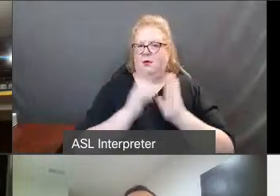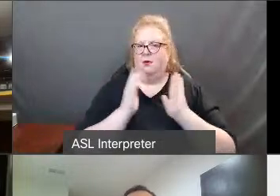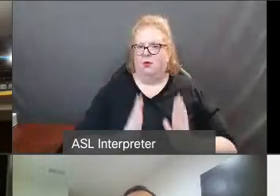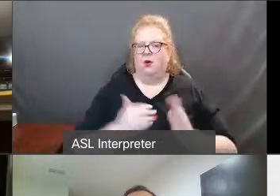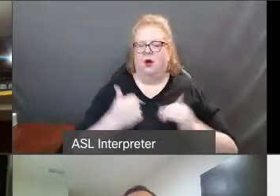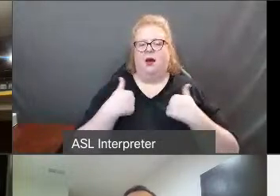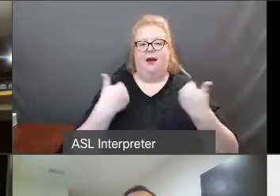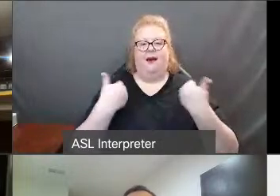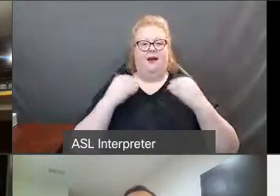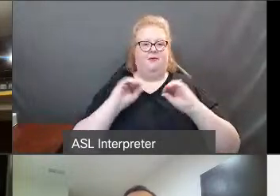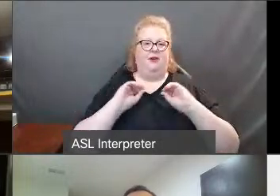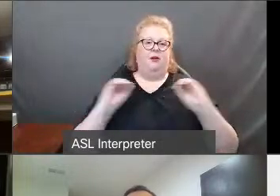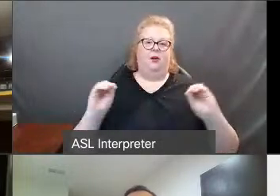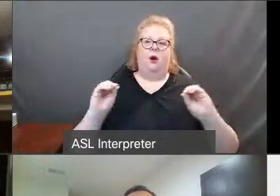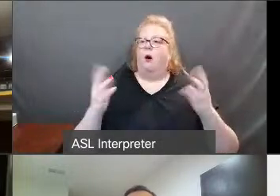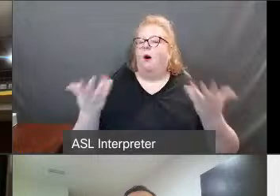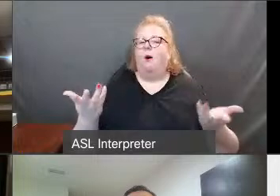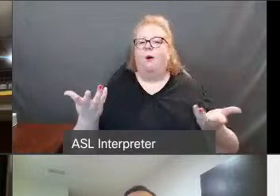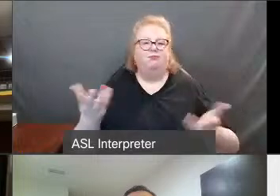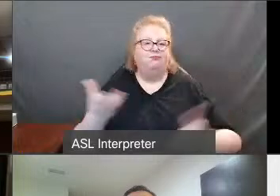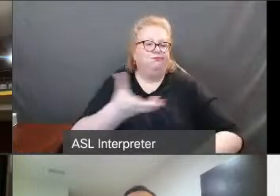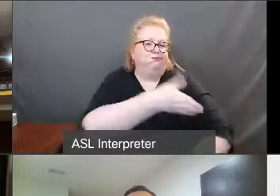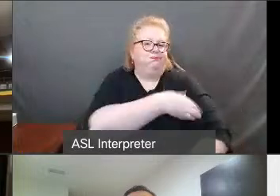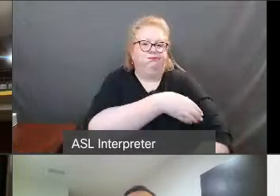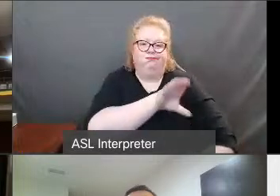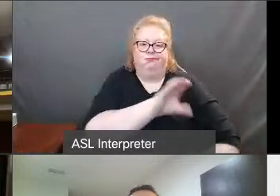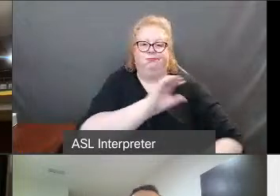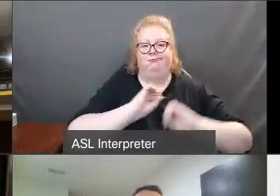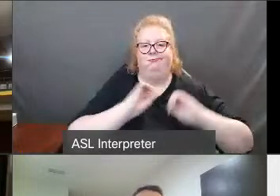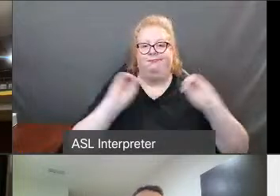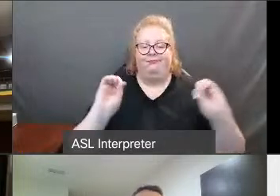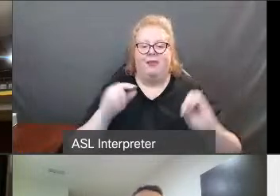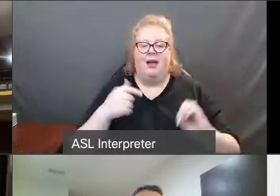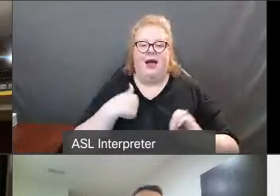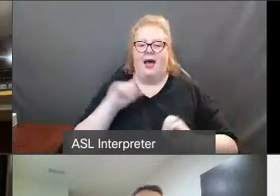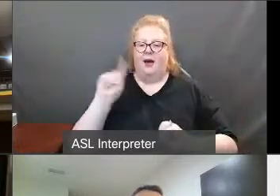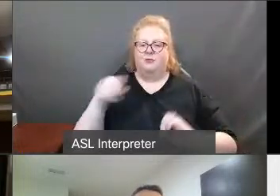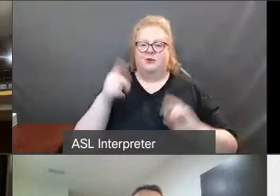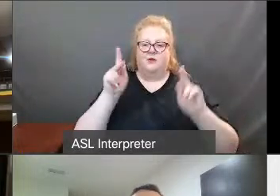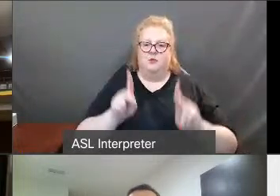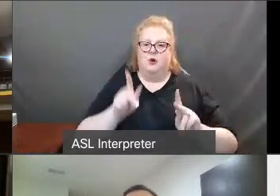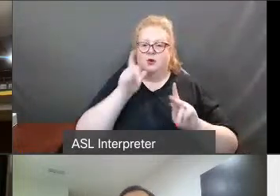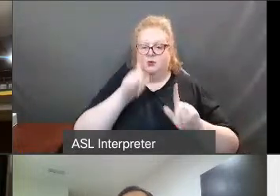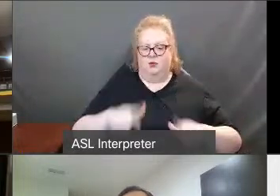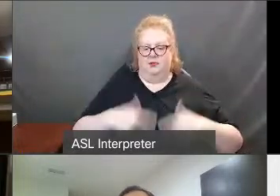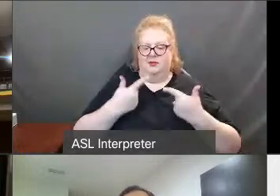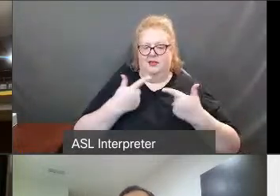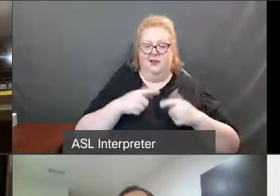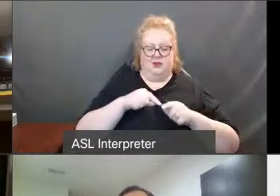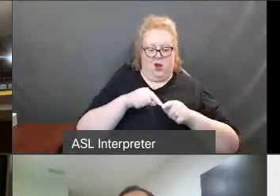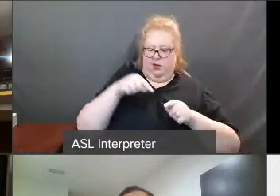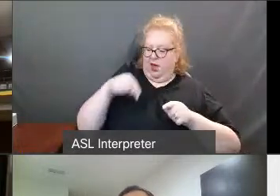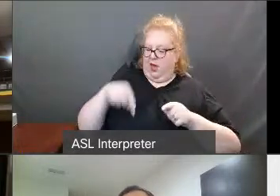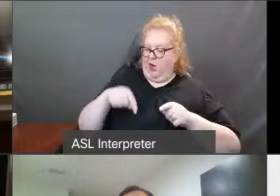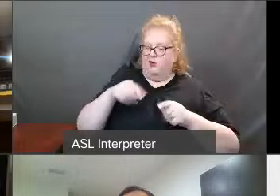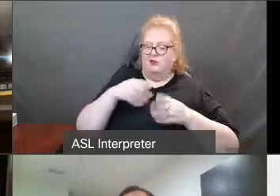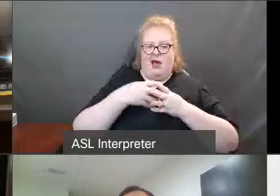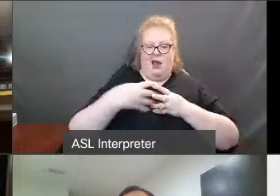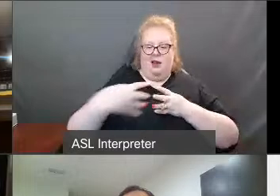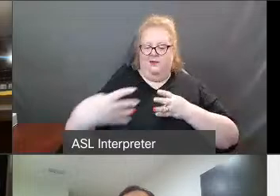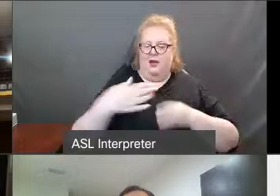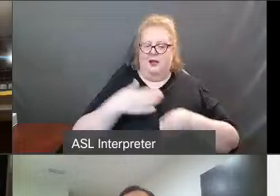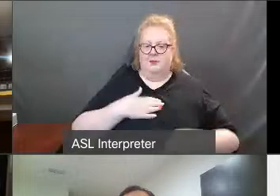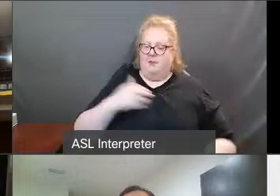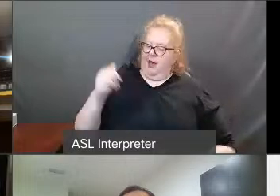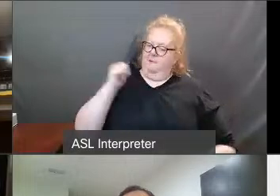clout. I'm just a poor schnook that lives on the other side of my fence in my backyard. That